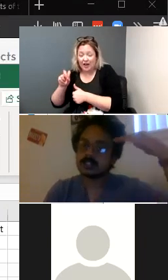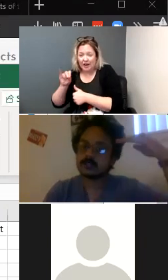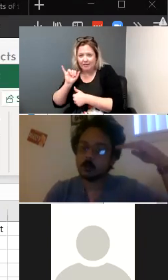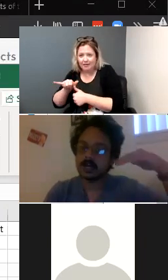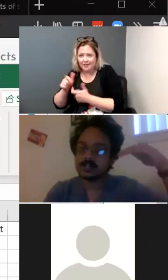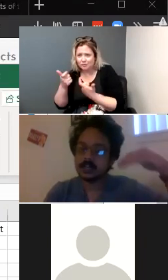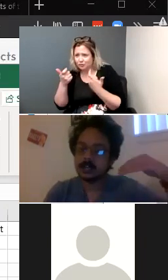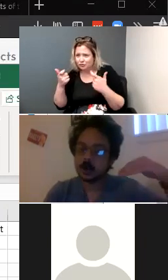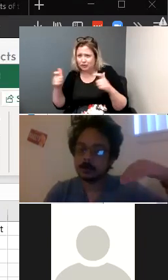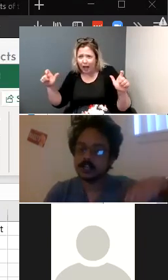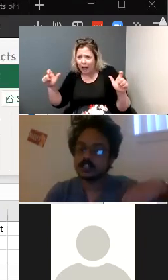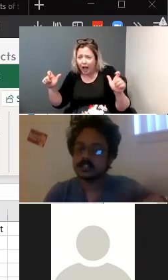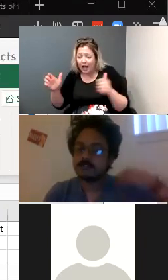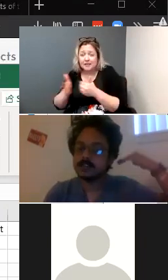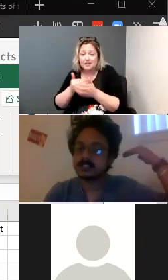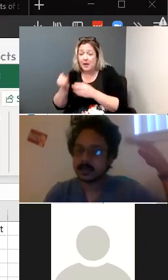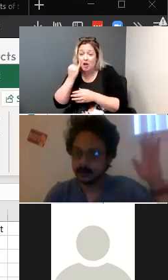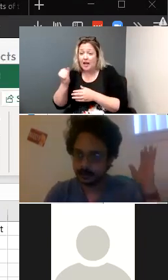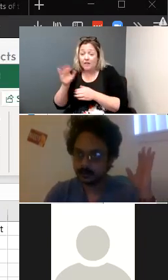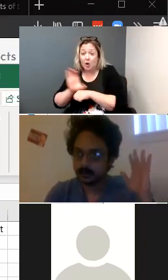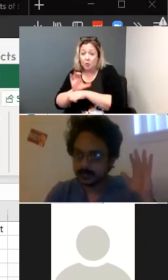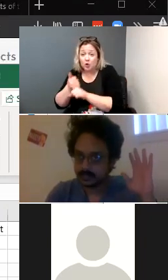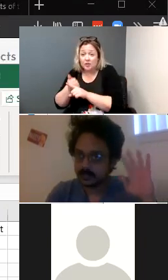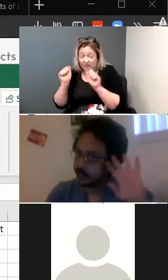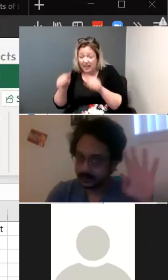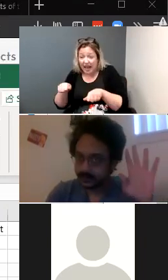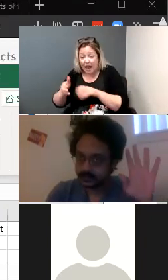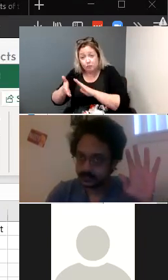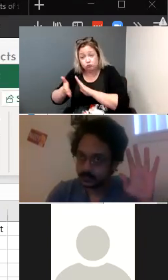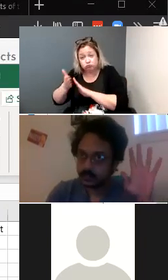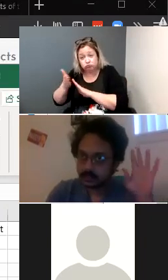computes 1 trillion operations every second, let's say, and it doesn't,